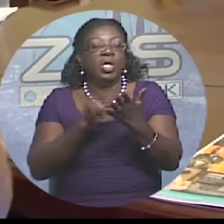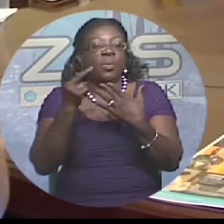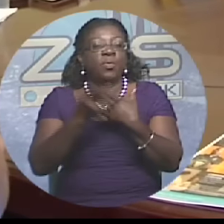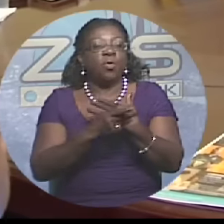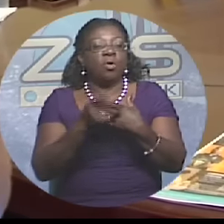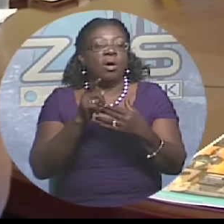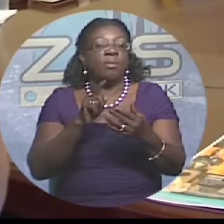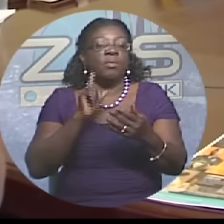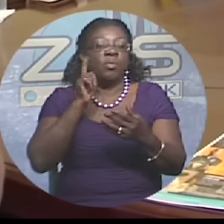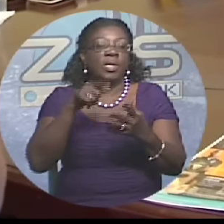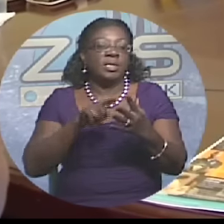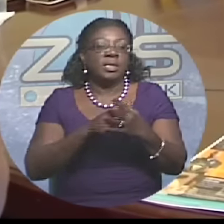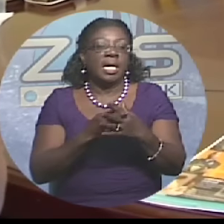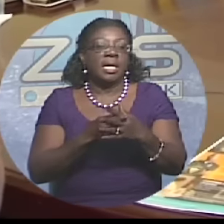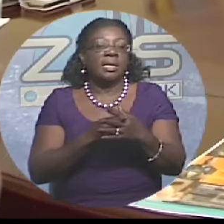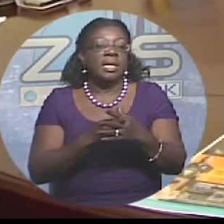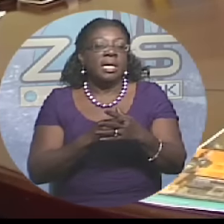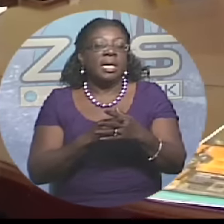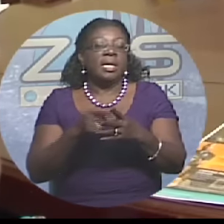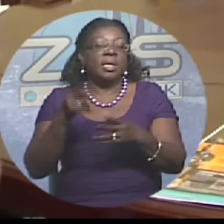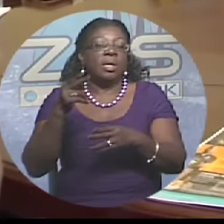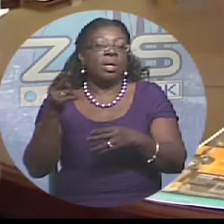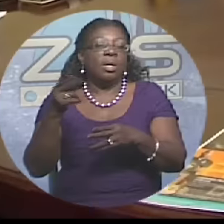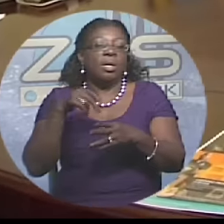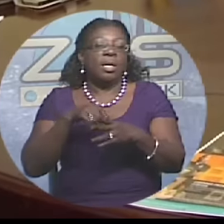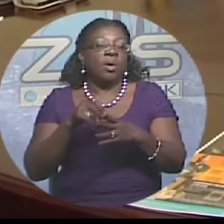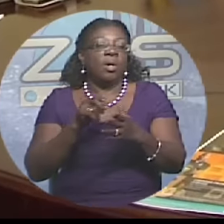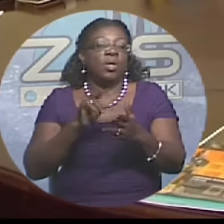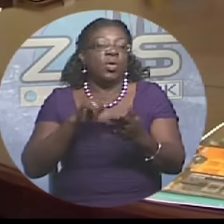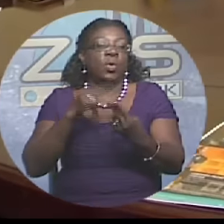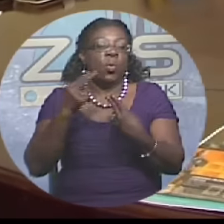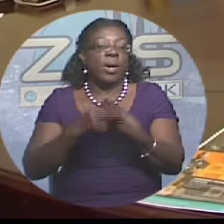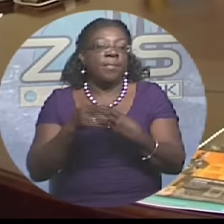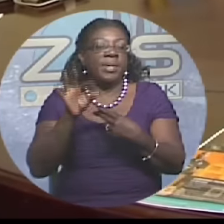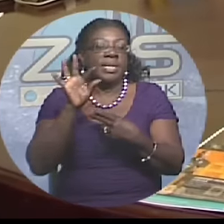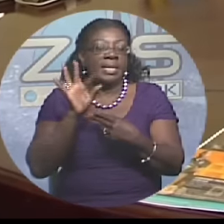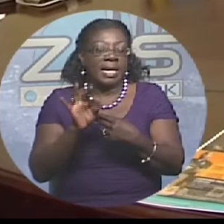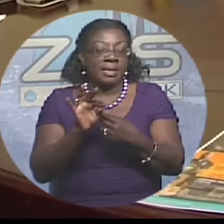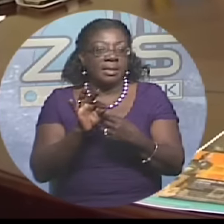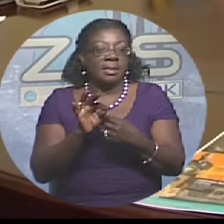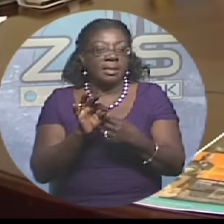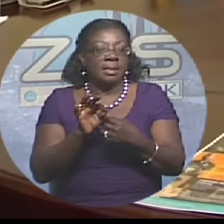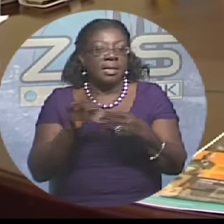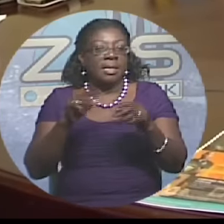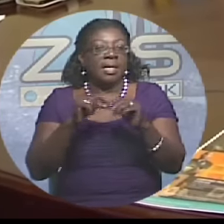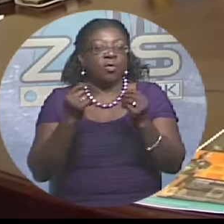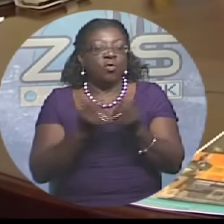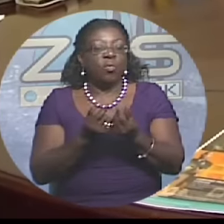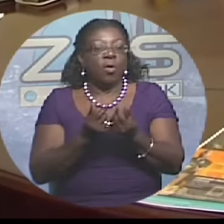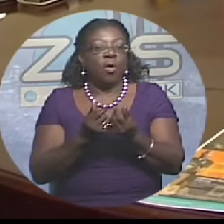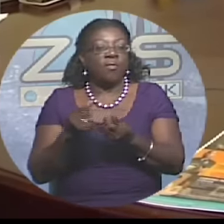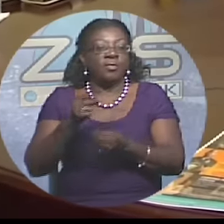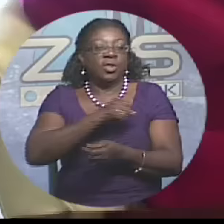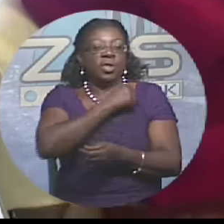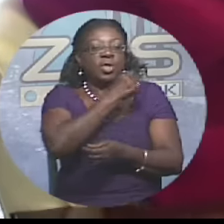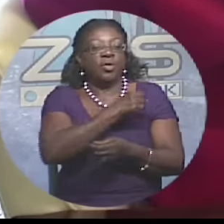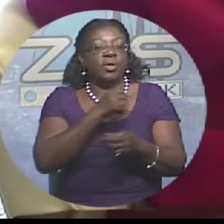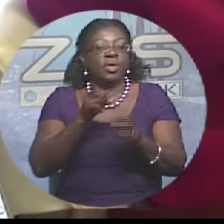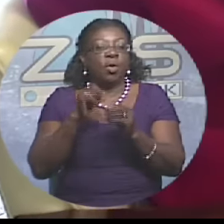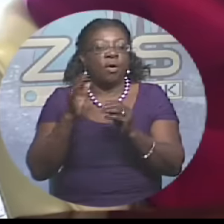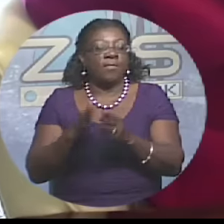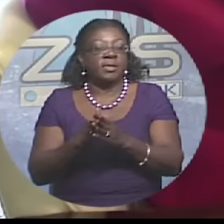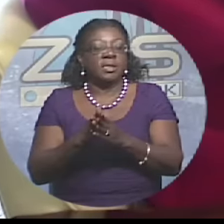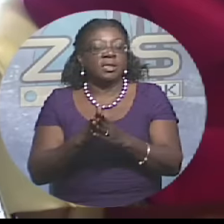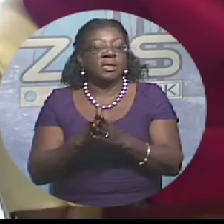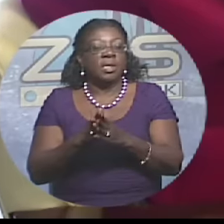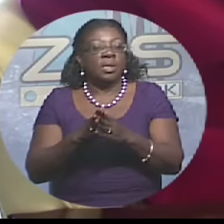on the hospitality industry. On November 9th, the organization will begin the program with a group of security officers. An employment drive will